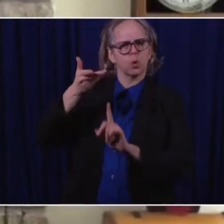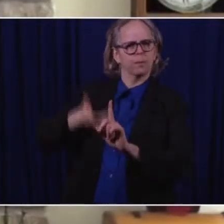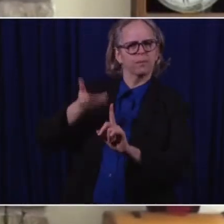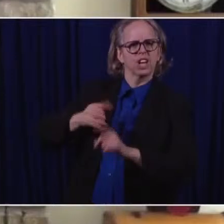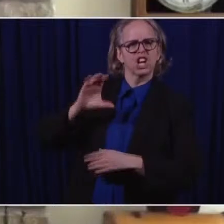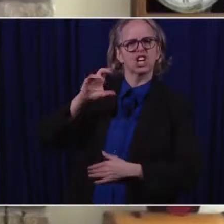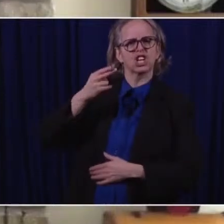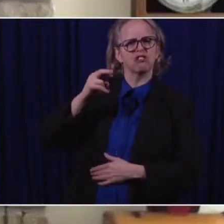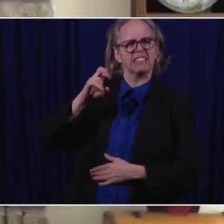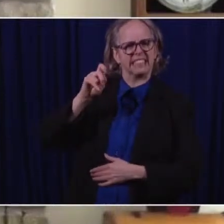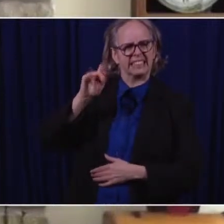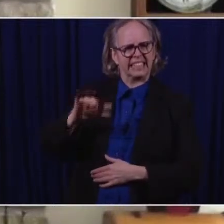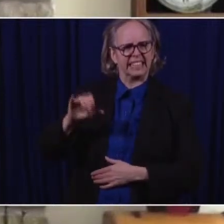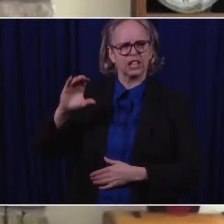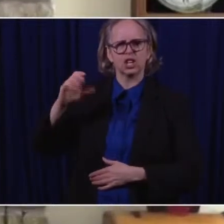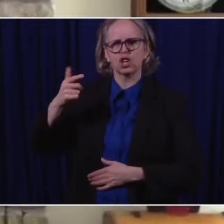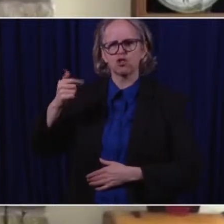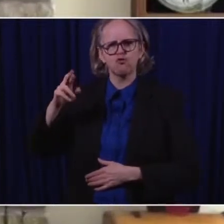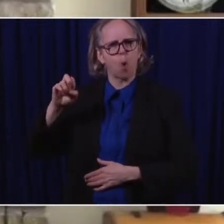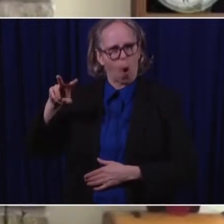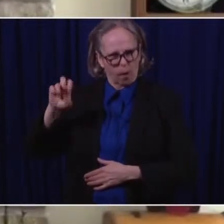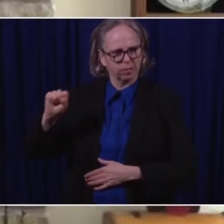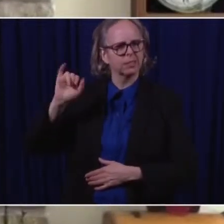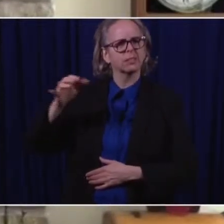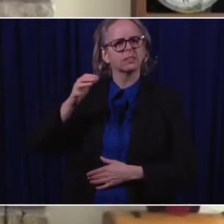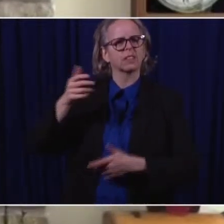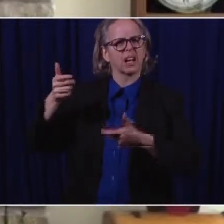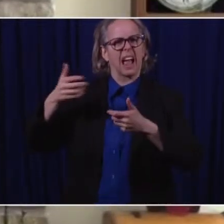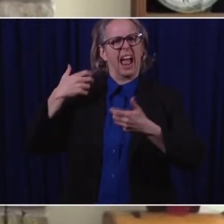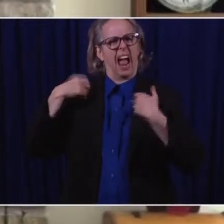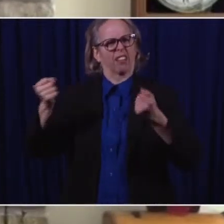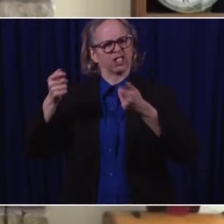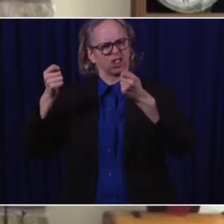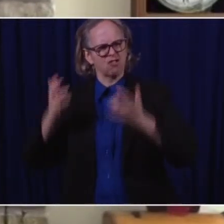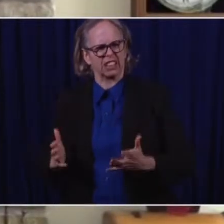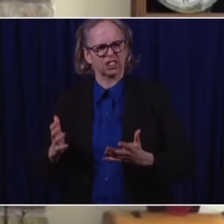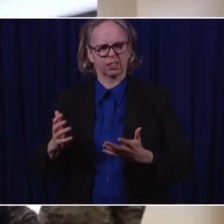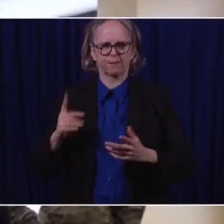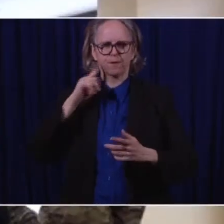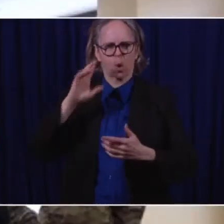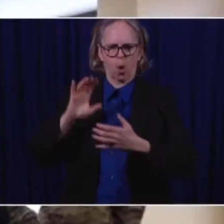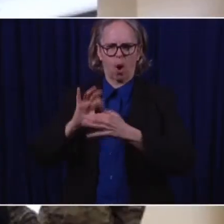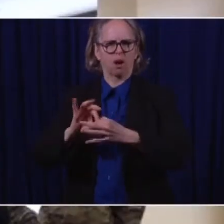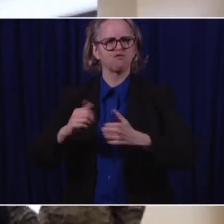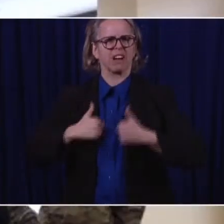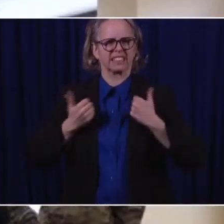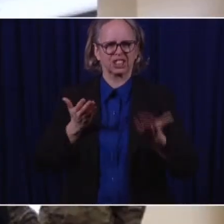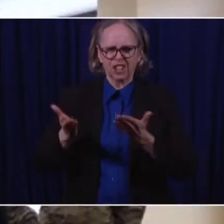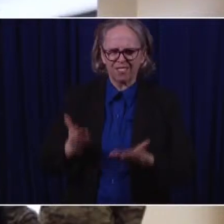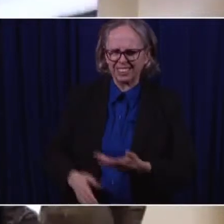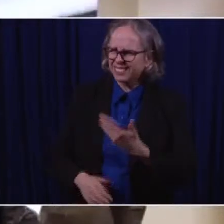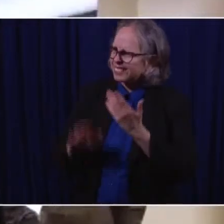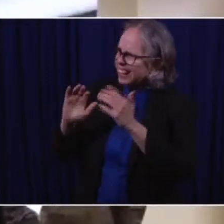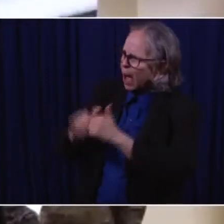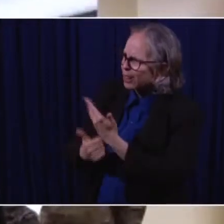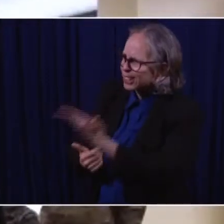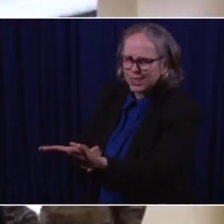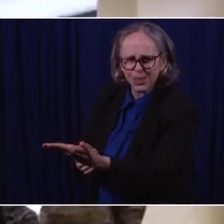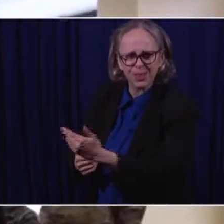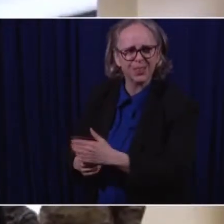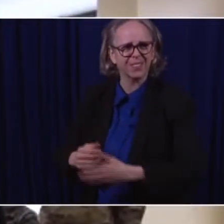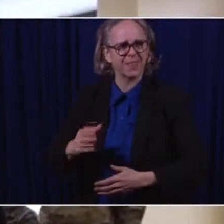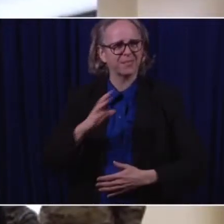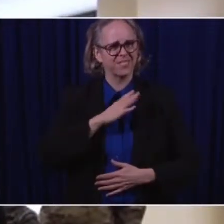Director of Resident Services, Cuyahoga Metropolitan Housing Authority. Ms. Groves, how are you doing today? I'm great. How are you doing,